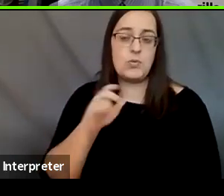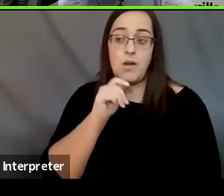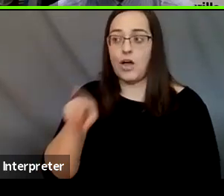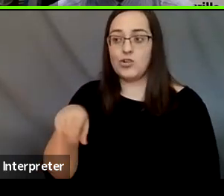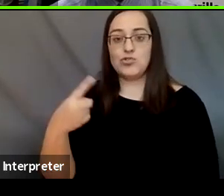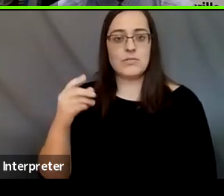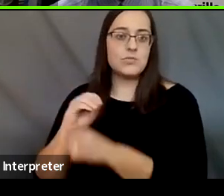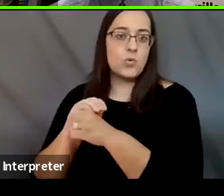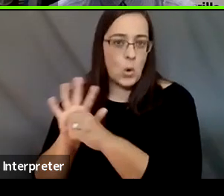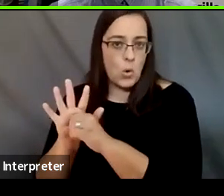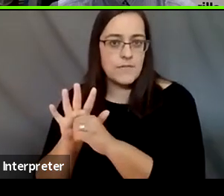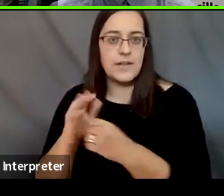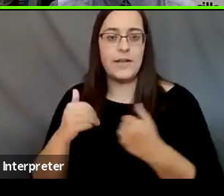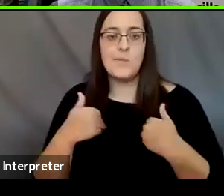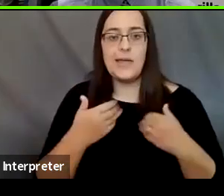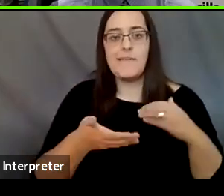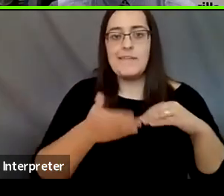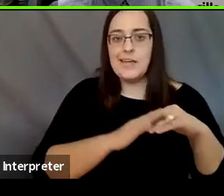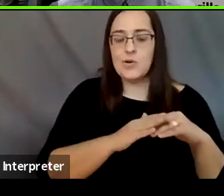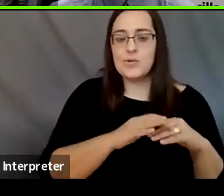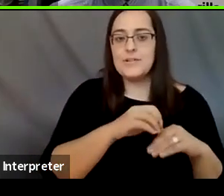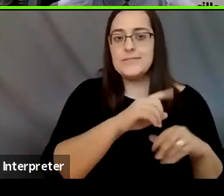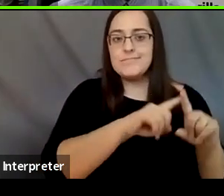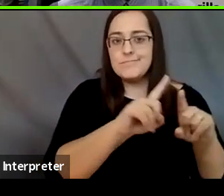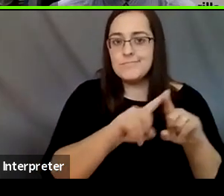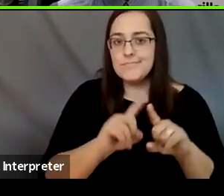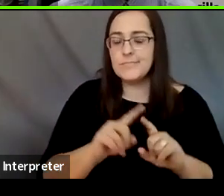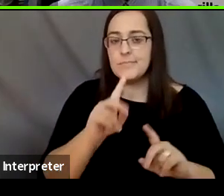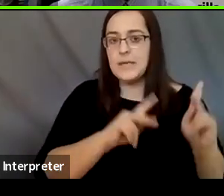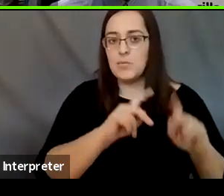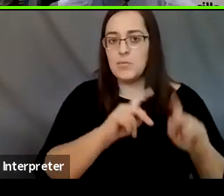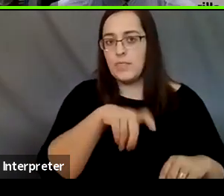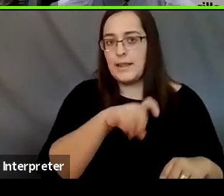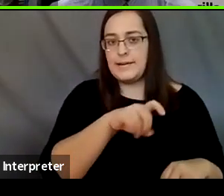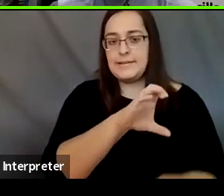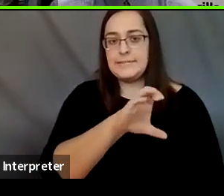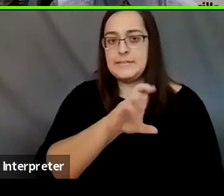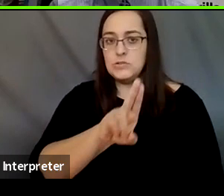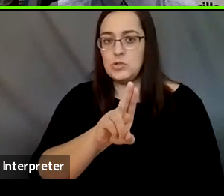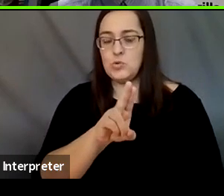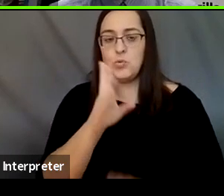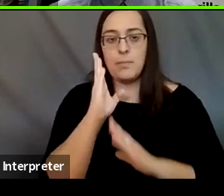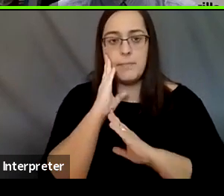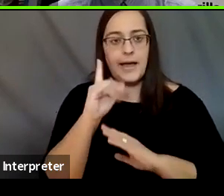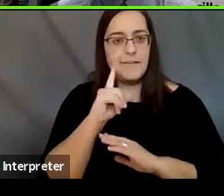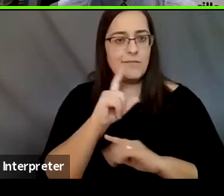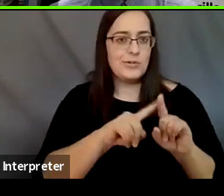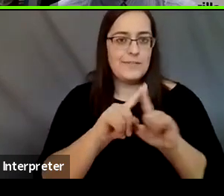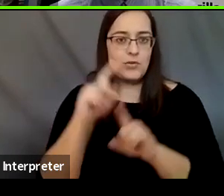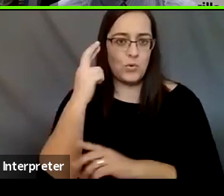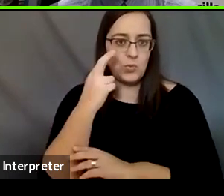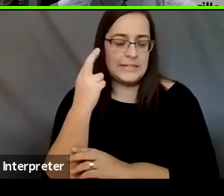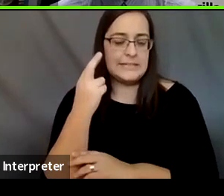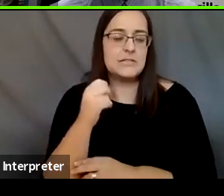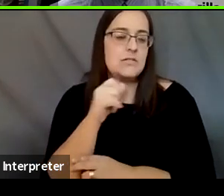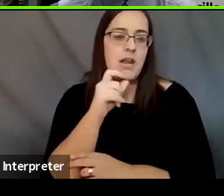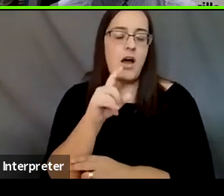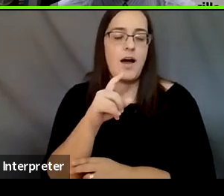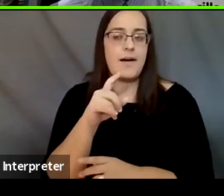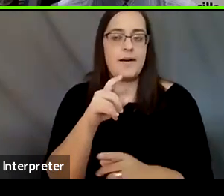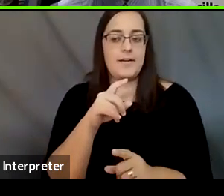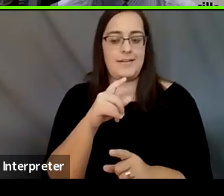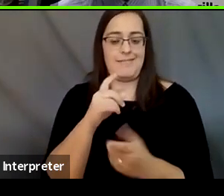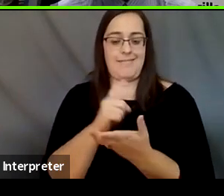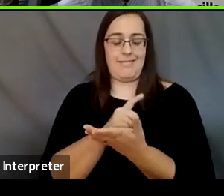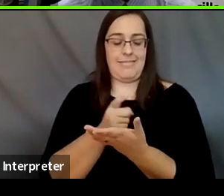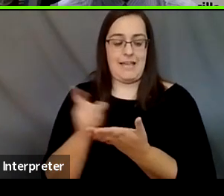got increased occupancy from people in need of critical care for other reasons. So that's been our concern, is really the fact that over the last